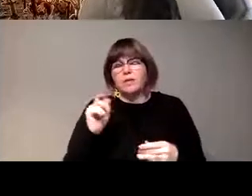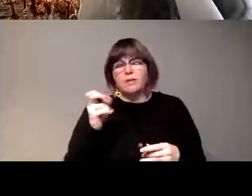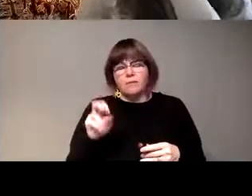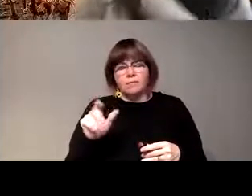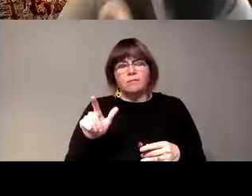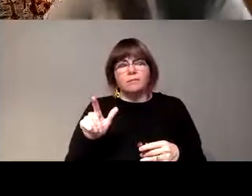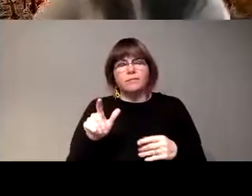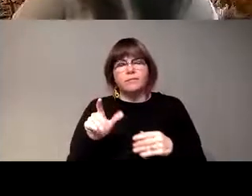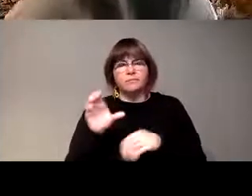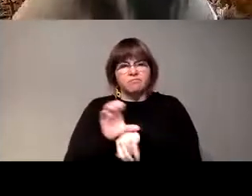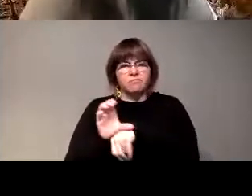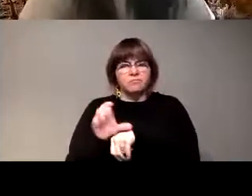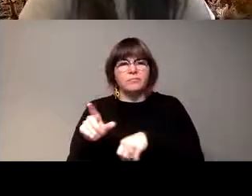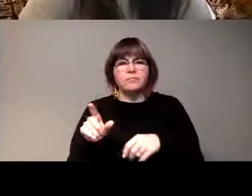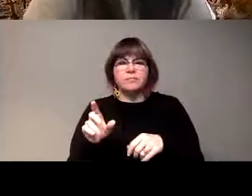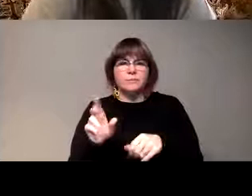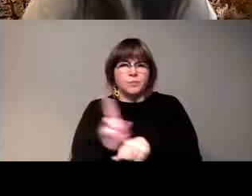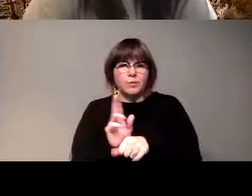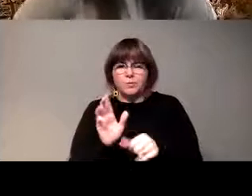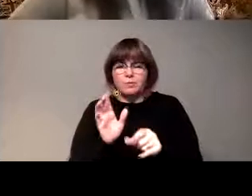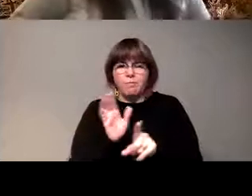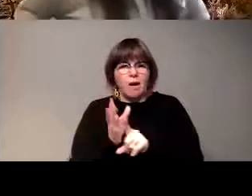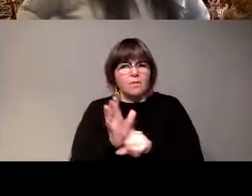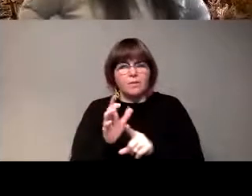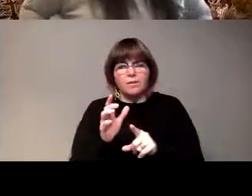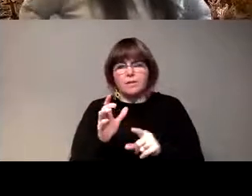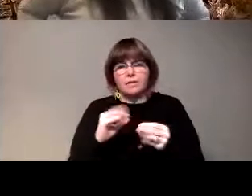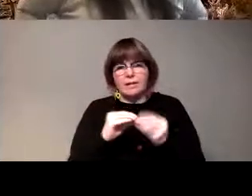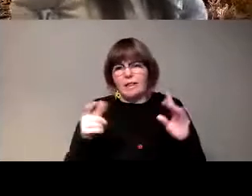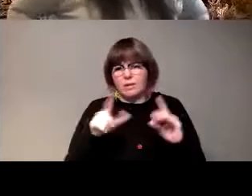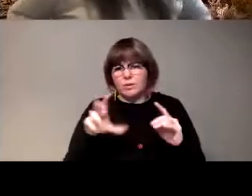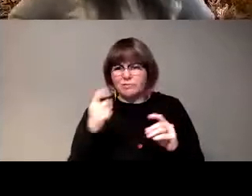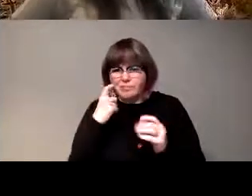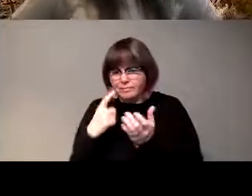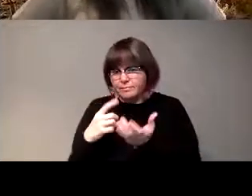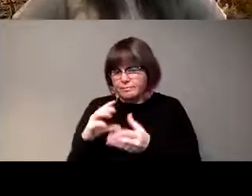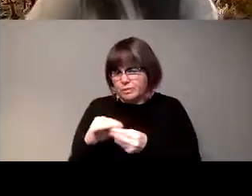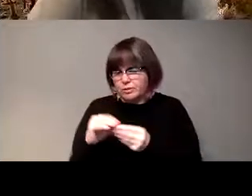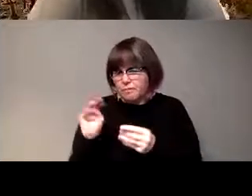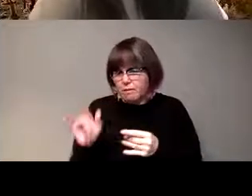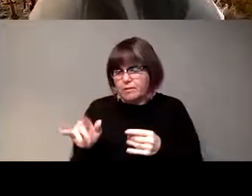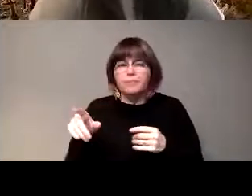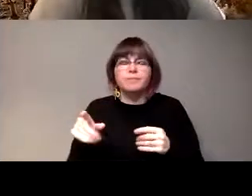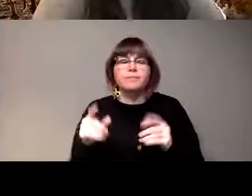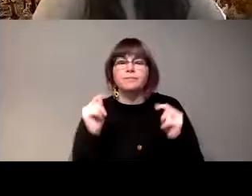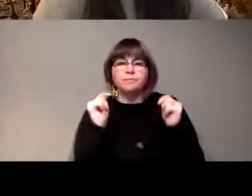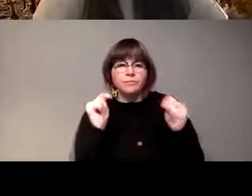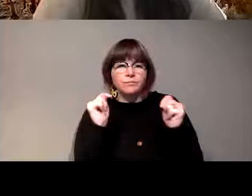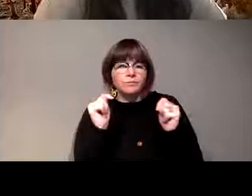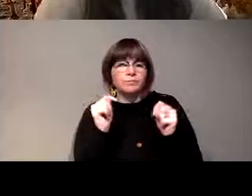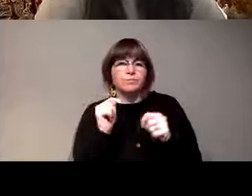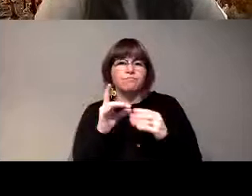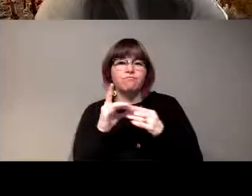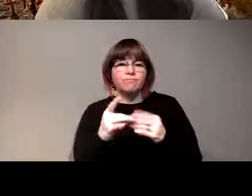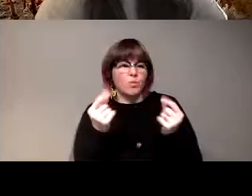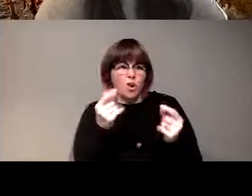Church. And we used the very popular Galaxy Zoo that Molly mentioned. We did a tutorial on what we were